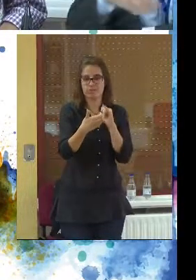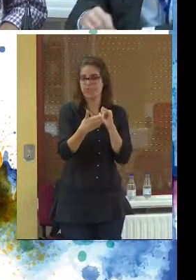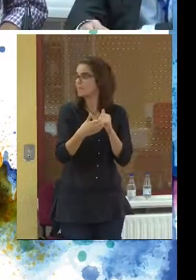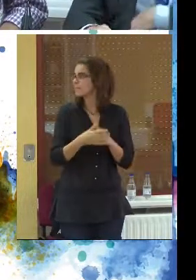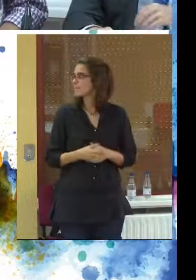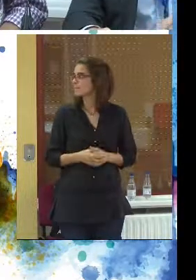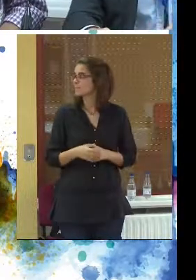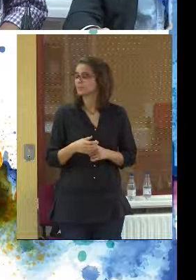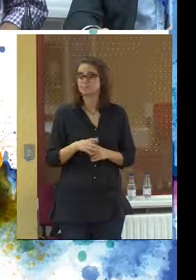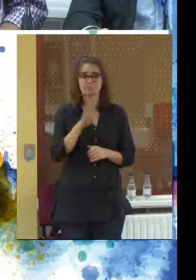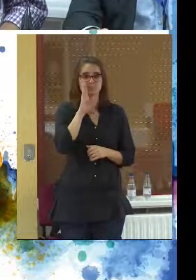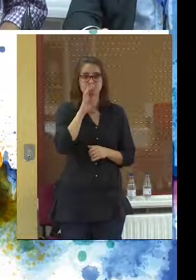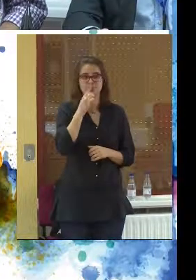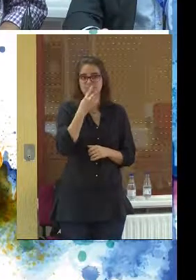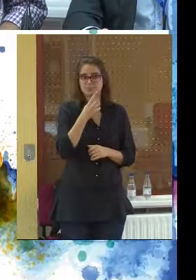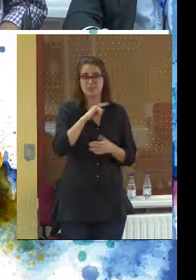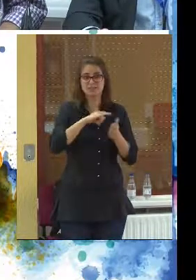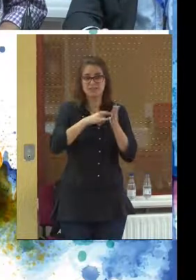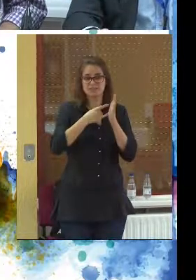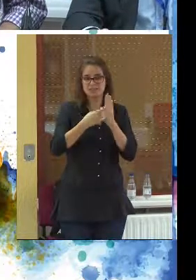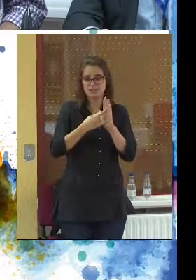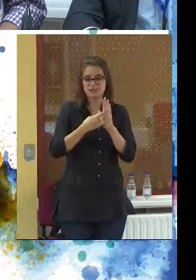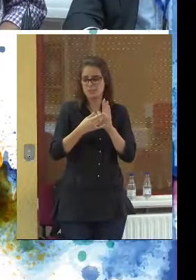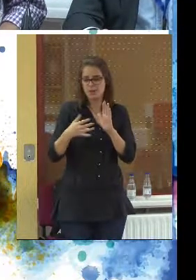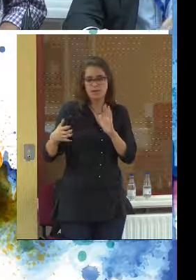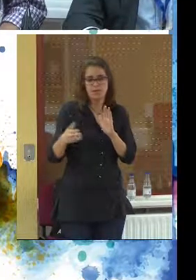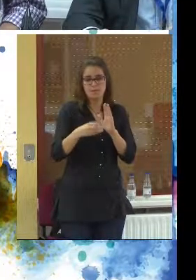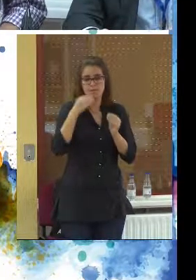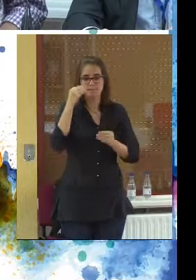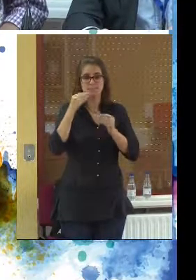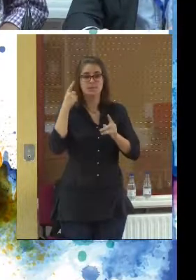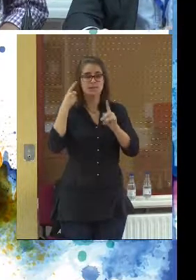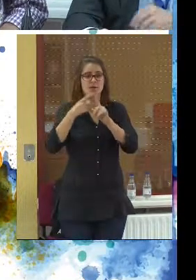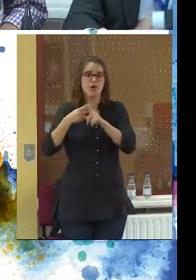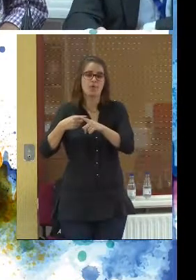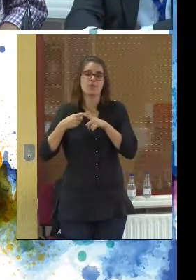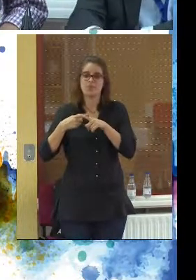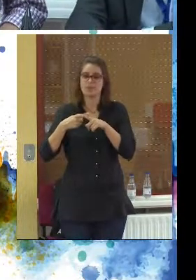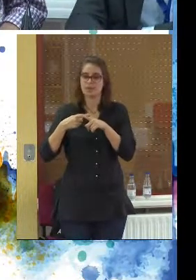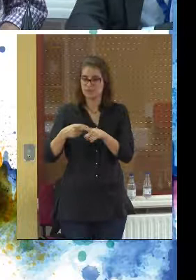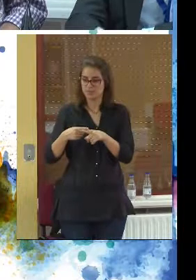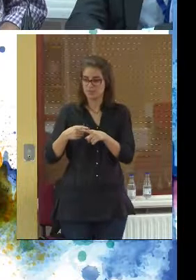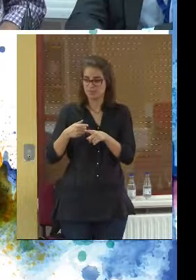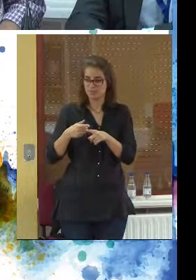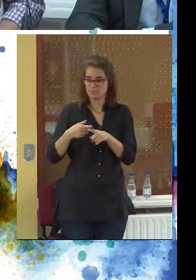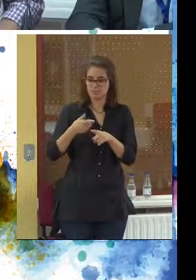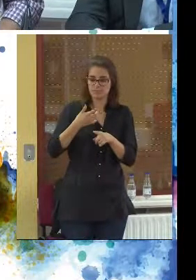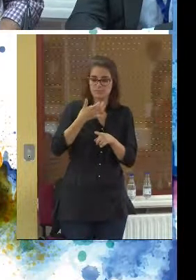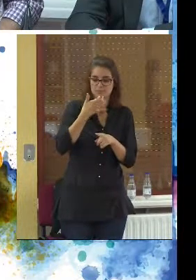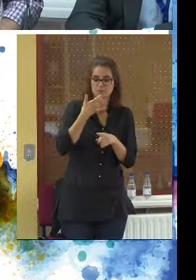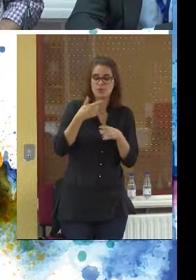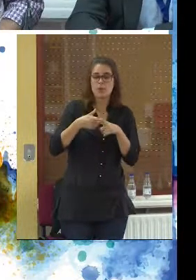I don't know what technology is, but I know I can get that label. This information is meant to be shared, and